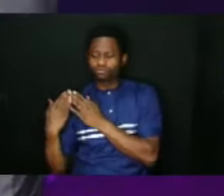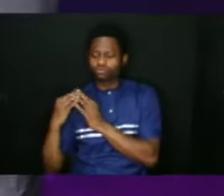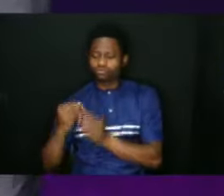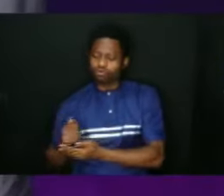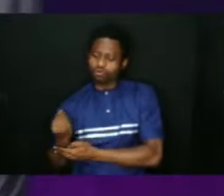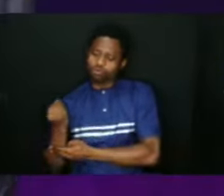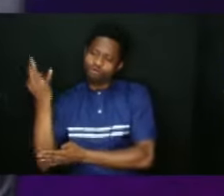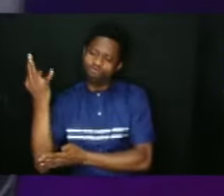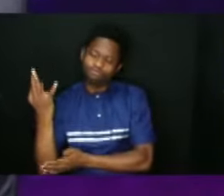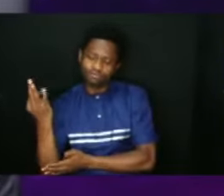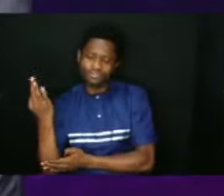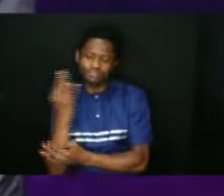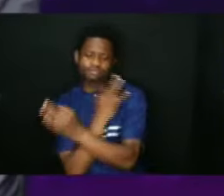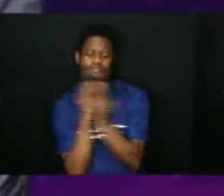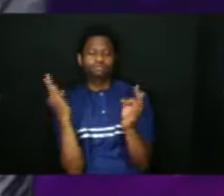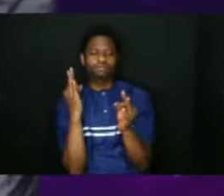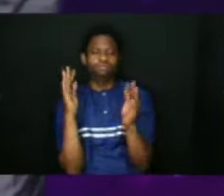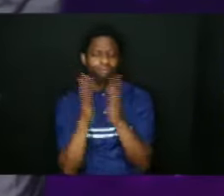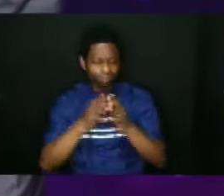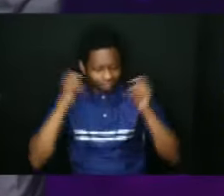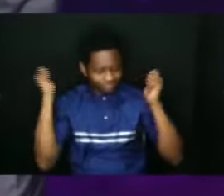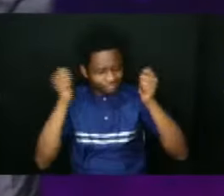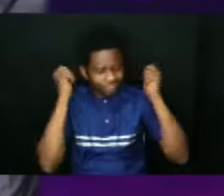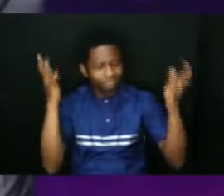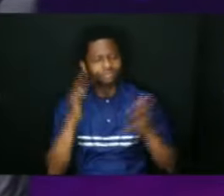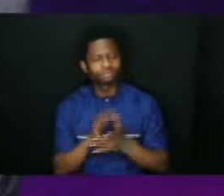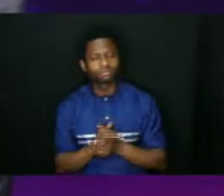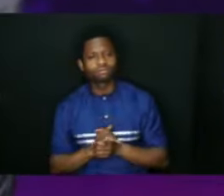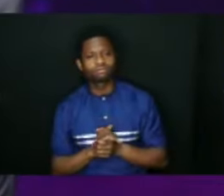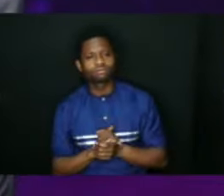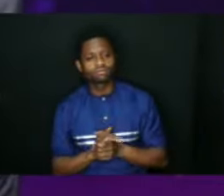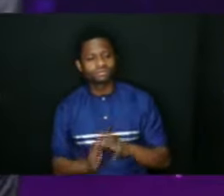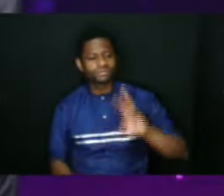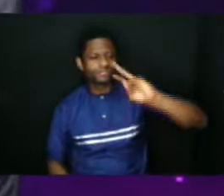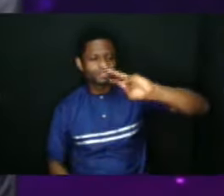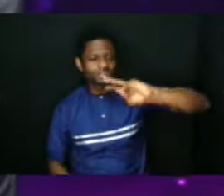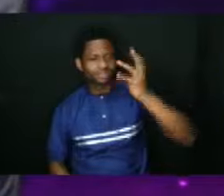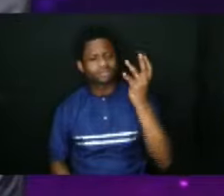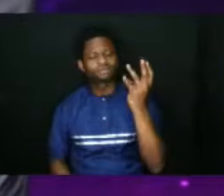Oh, hallelujah. Amen. The sixth stone